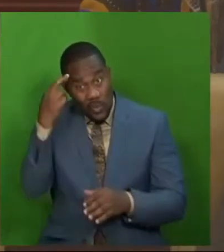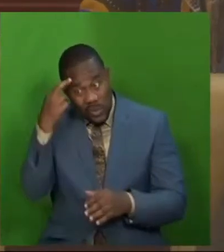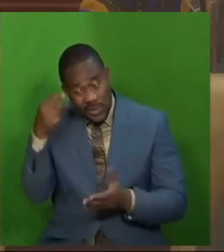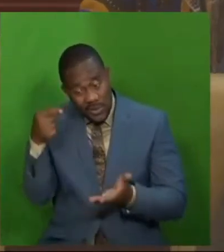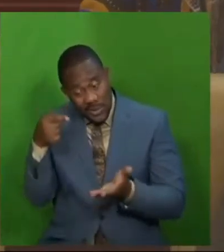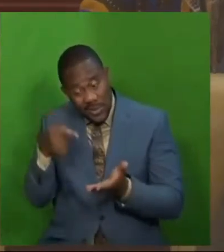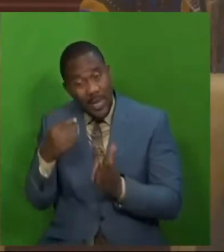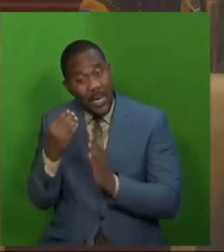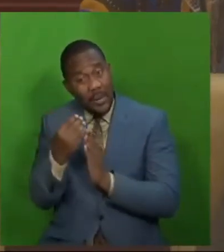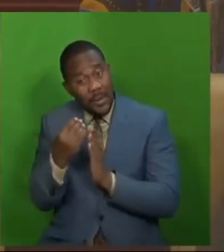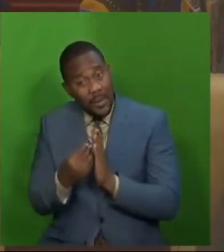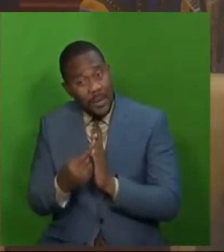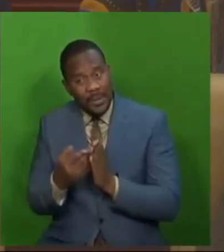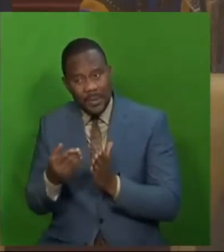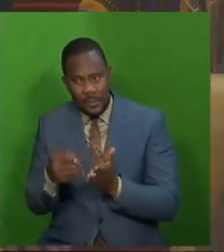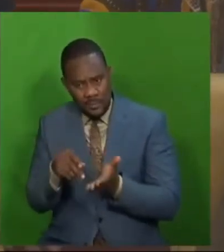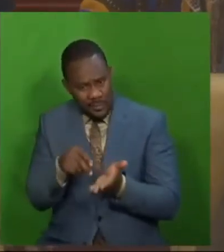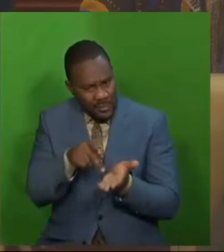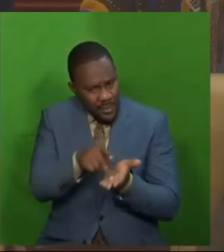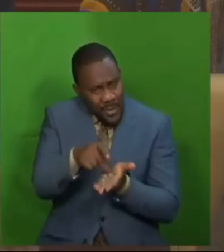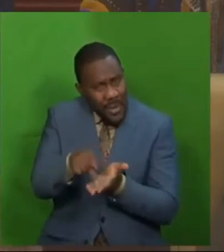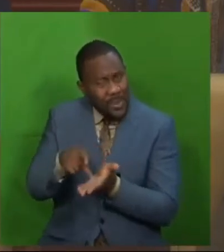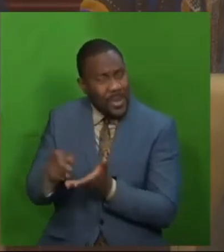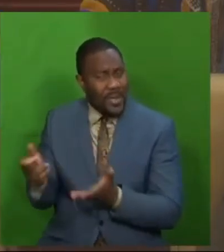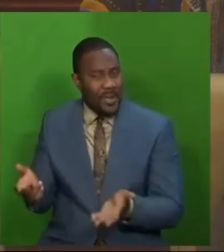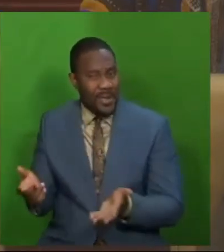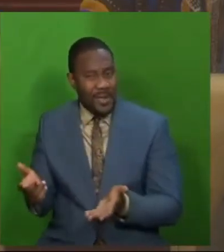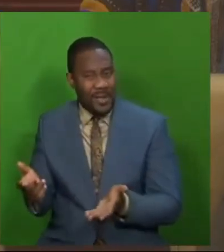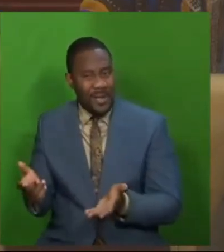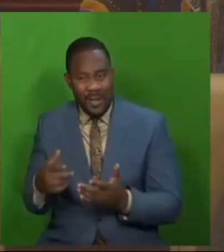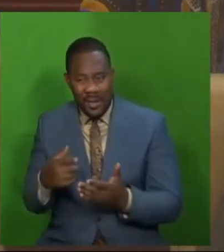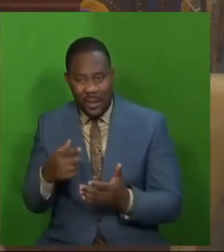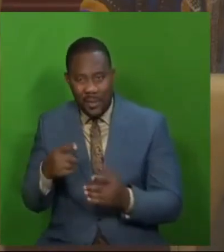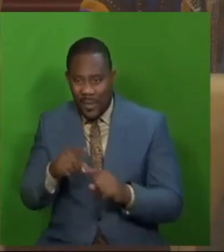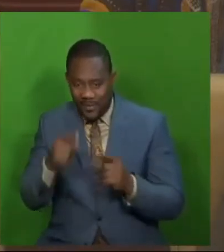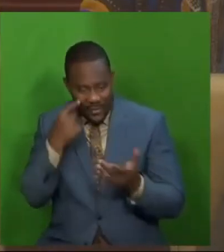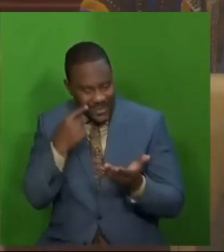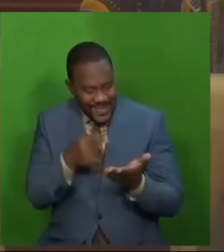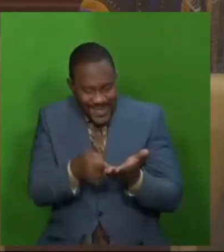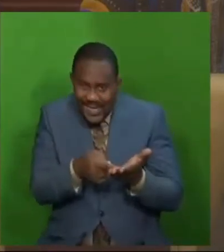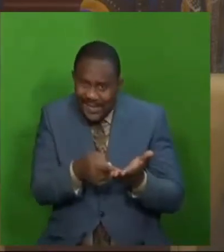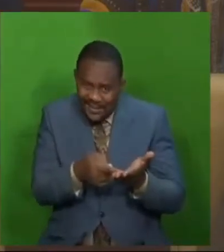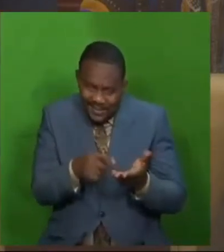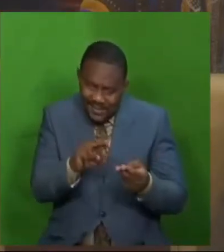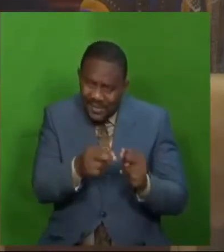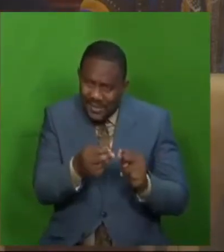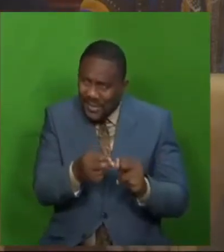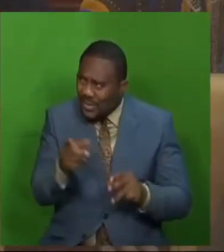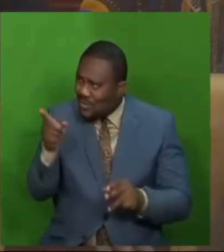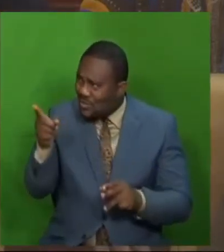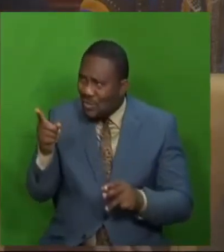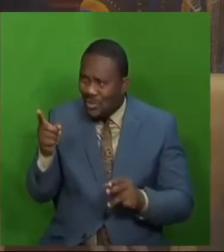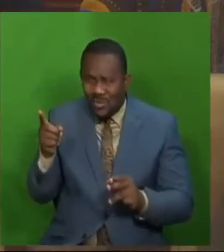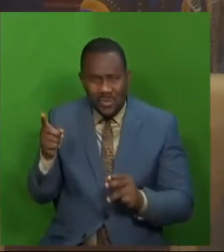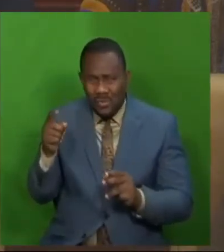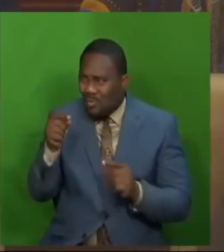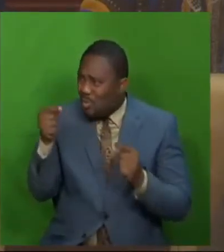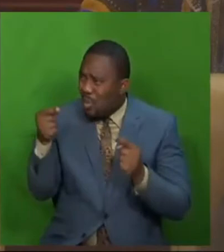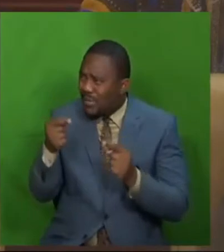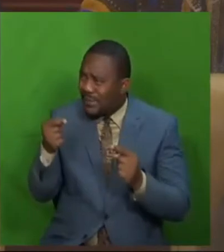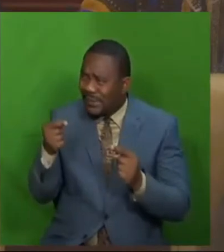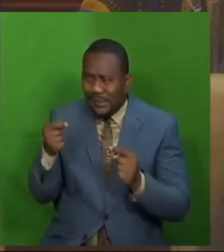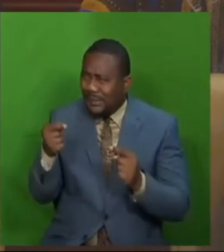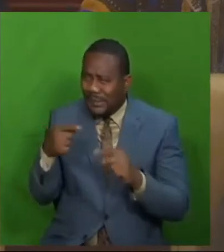pay them plus the numbers. But the figures here does not support the argument you are advancing. And that is a